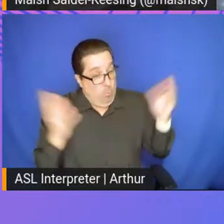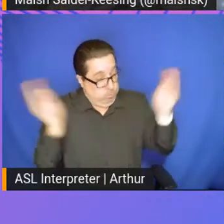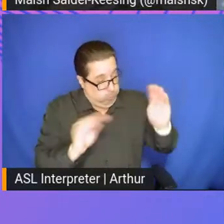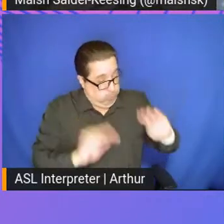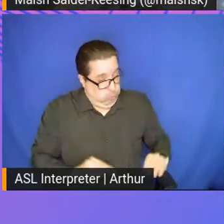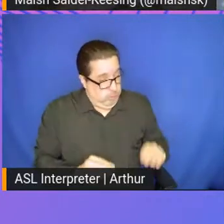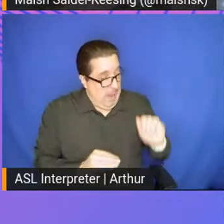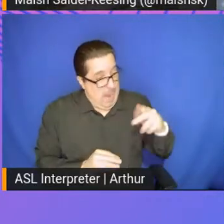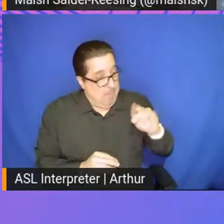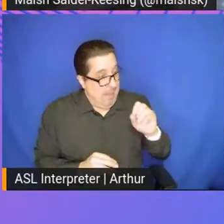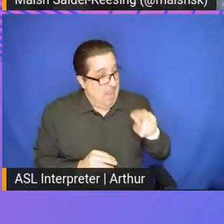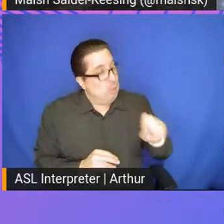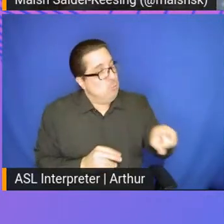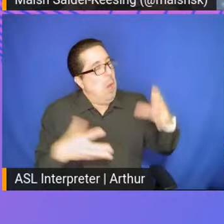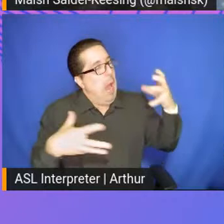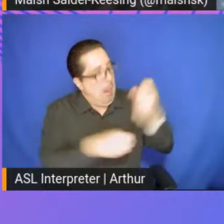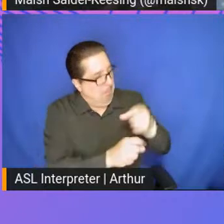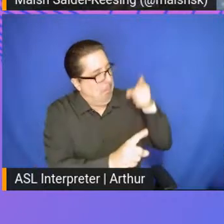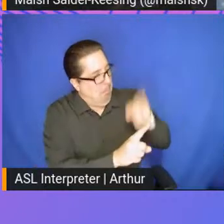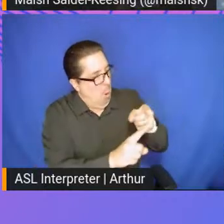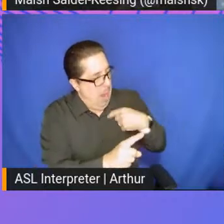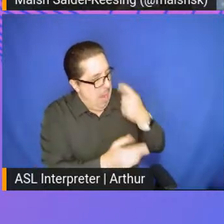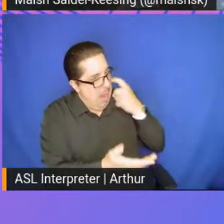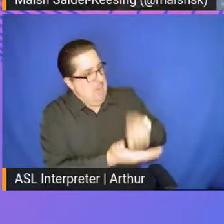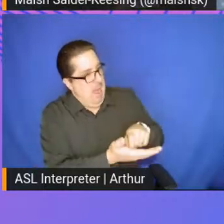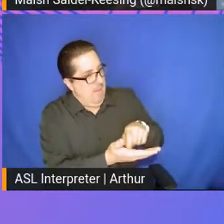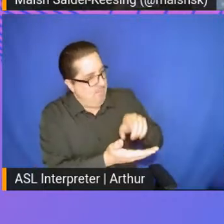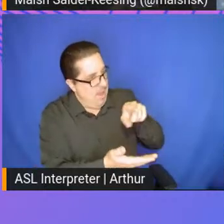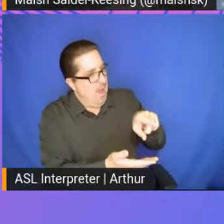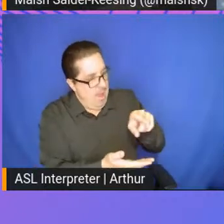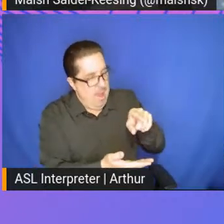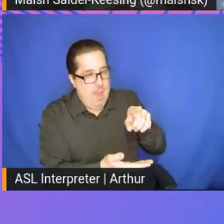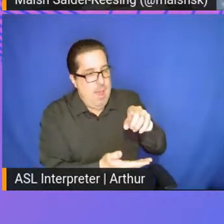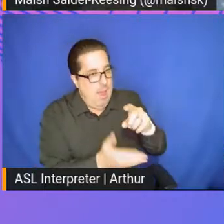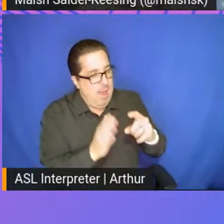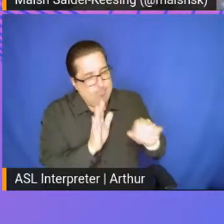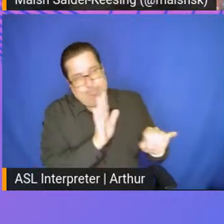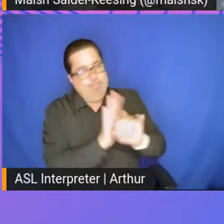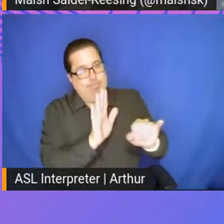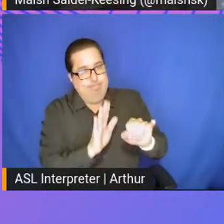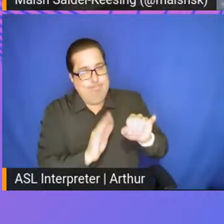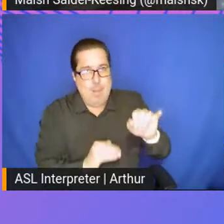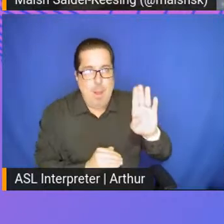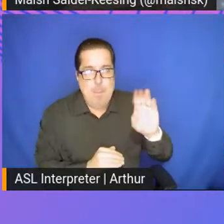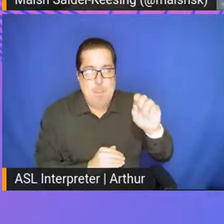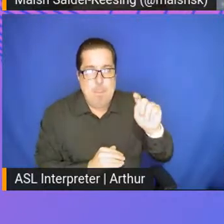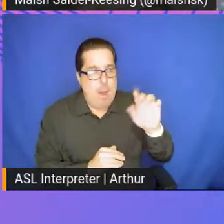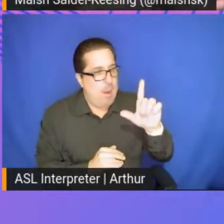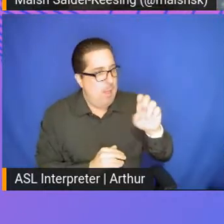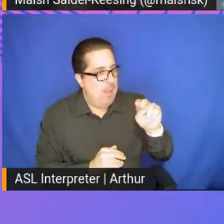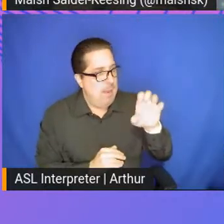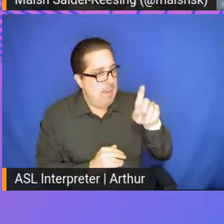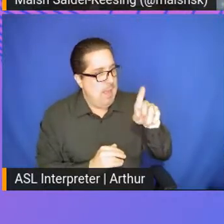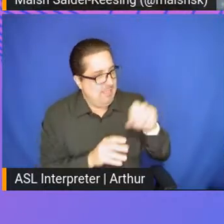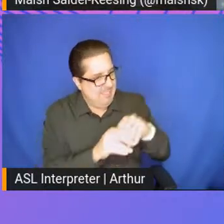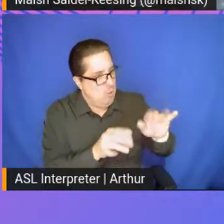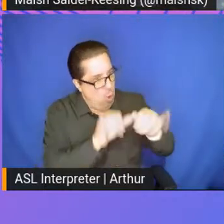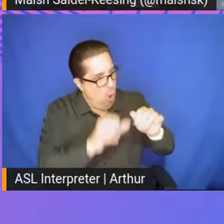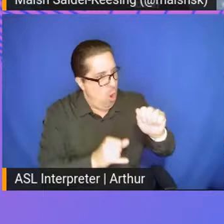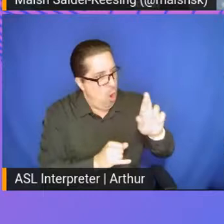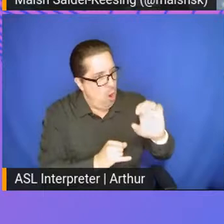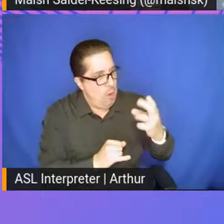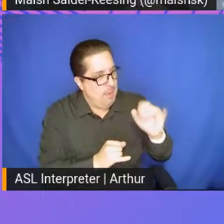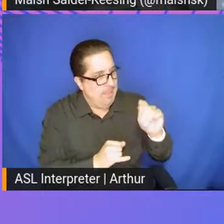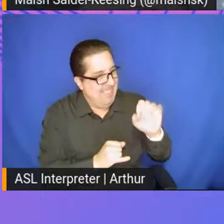I can kind of identify kind of bottlenecks here inside your architecture, which maybe is the fact of everything has to go through